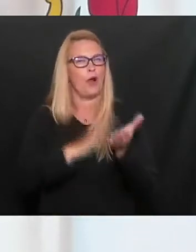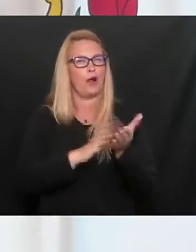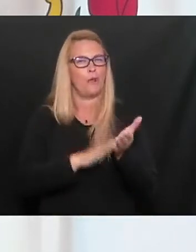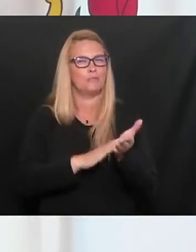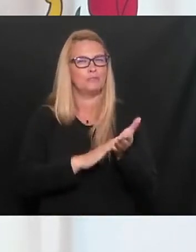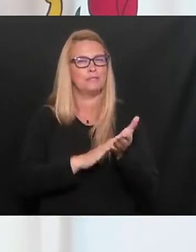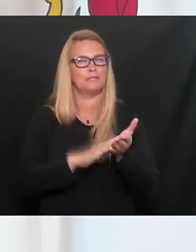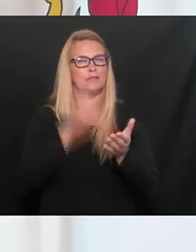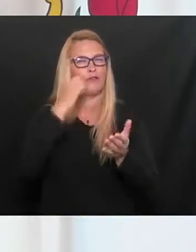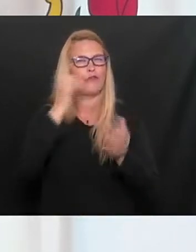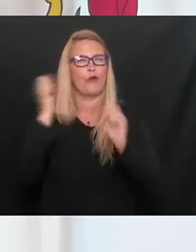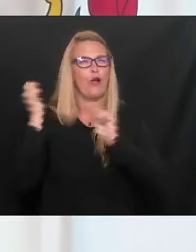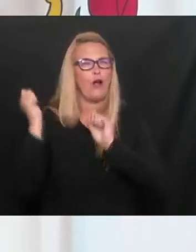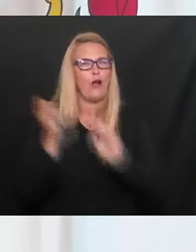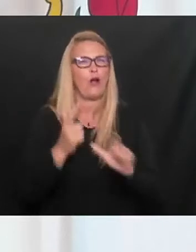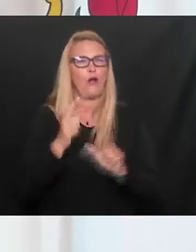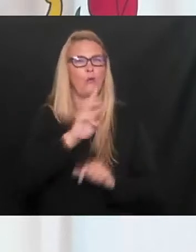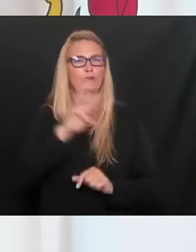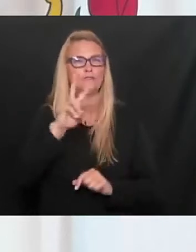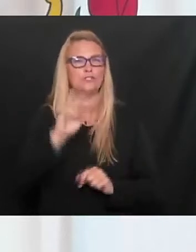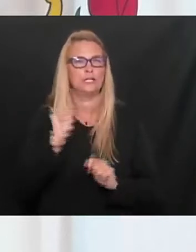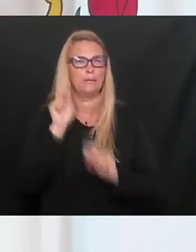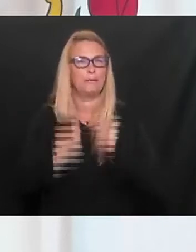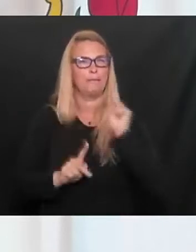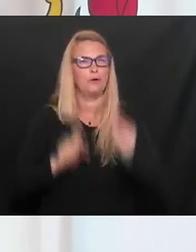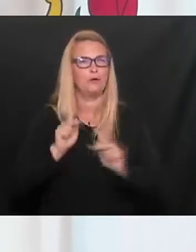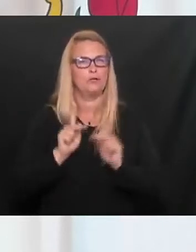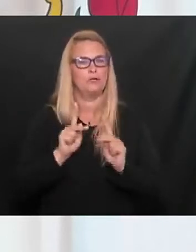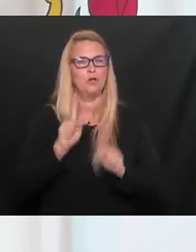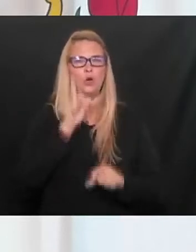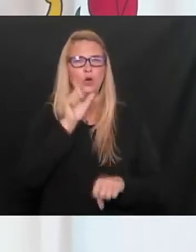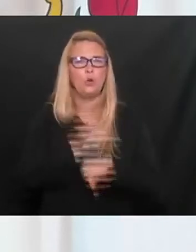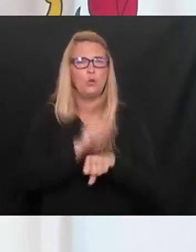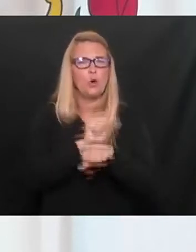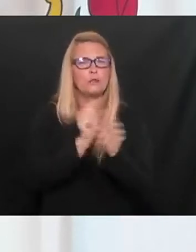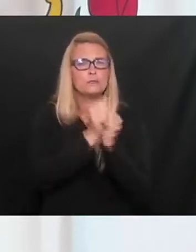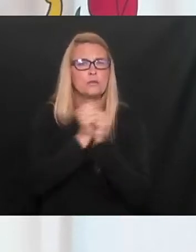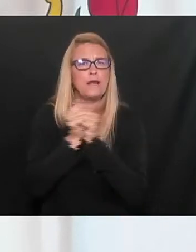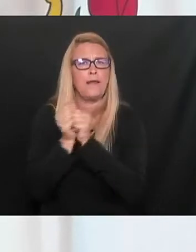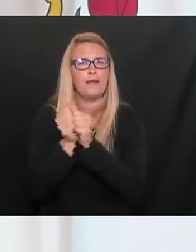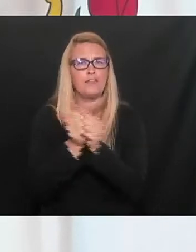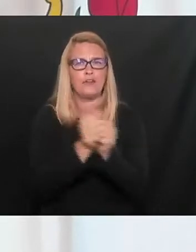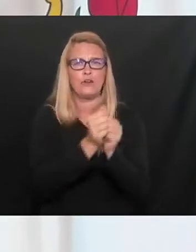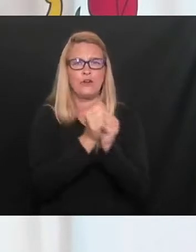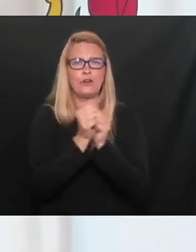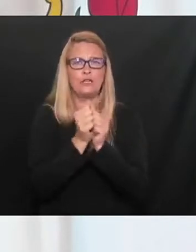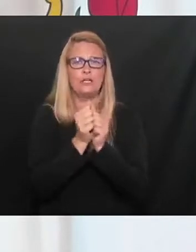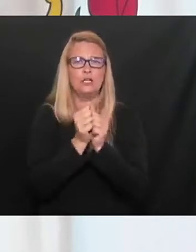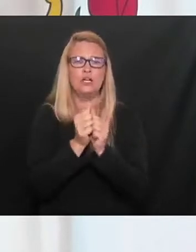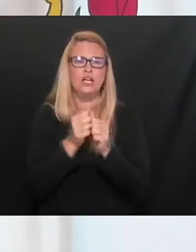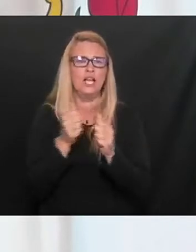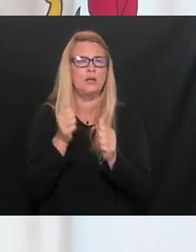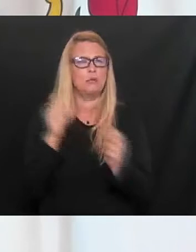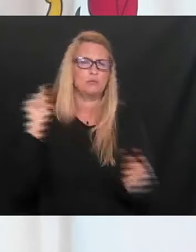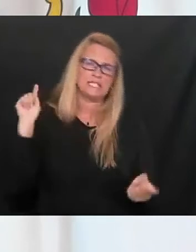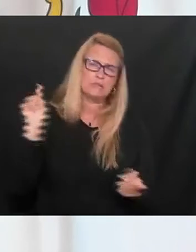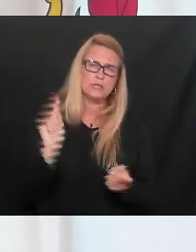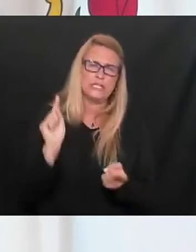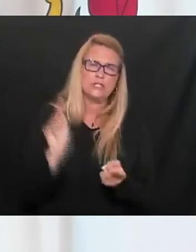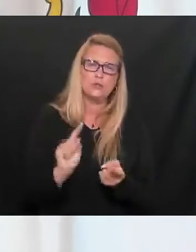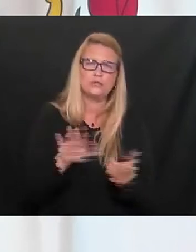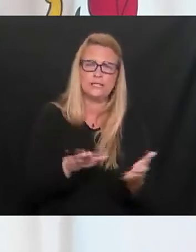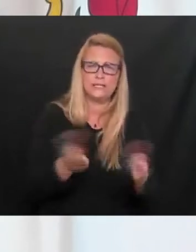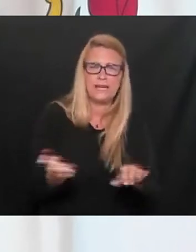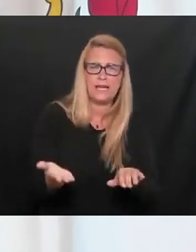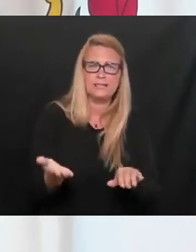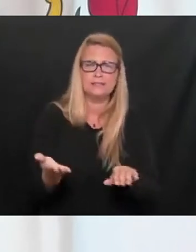West Virginians and how we've stood together and how we've kept our death tolls down and how we've kept